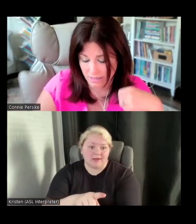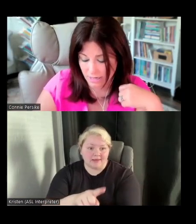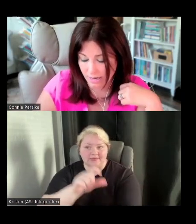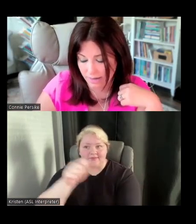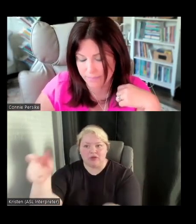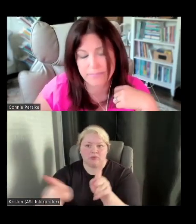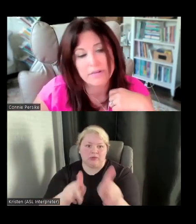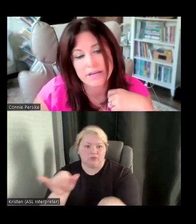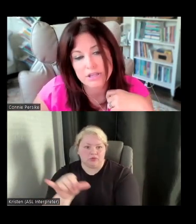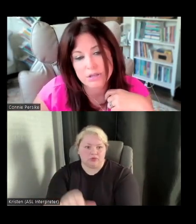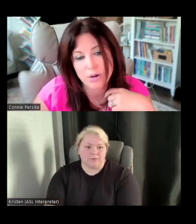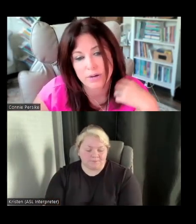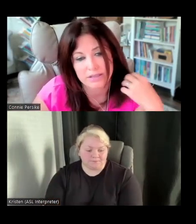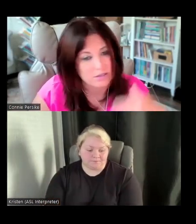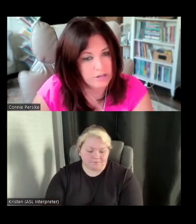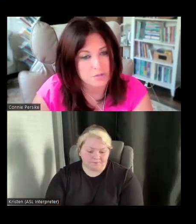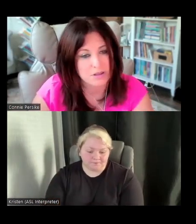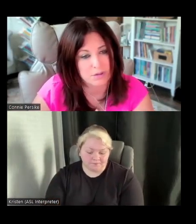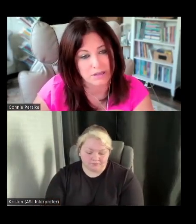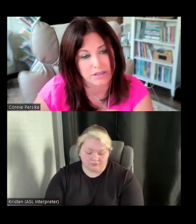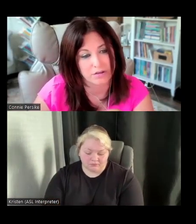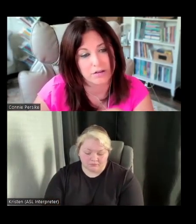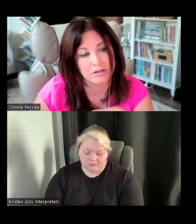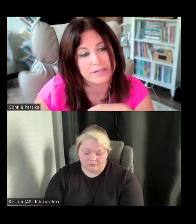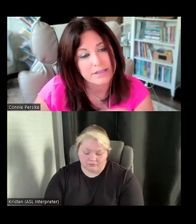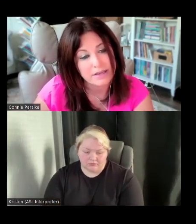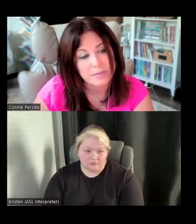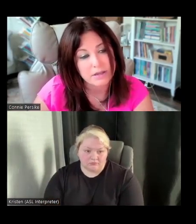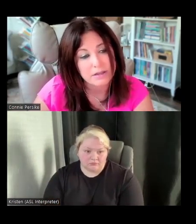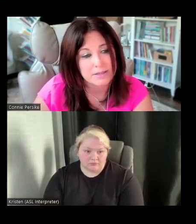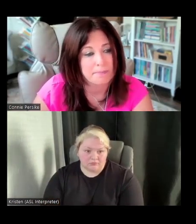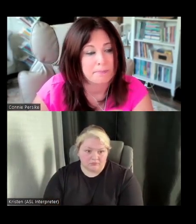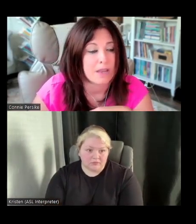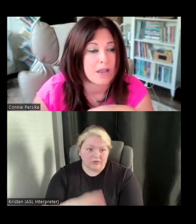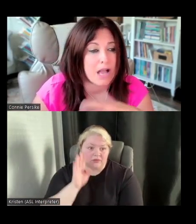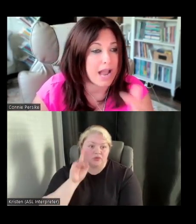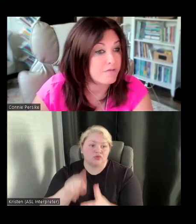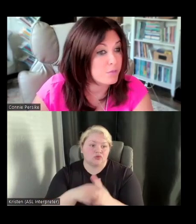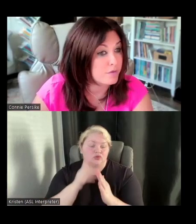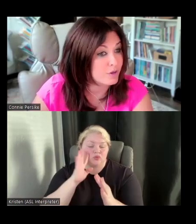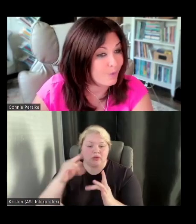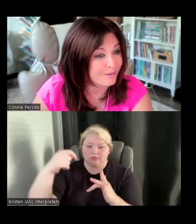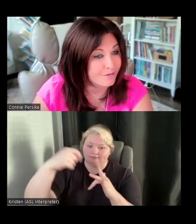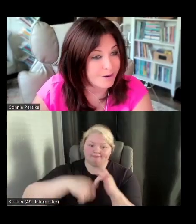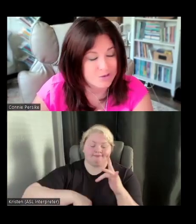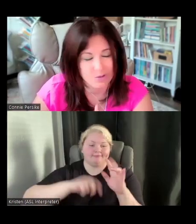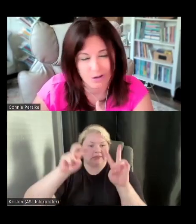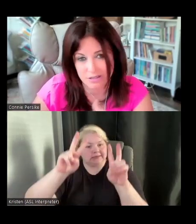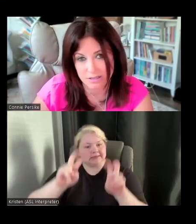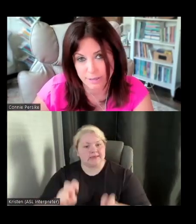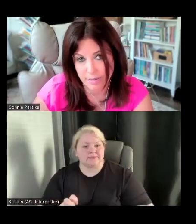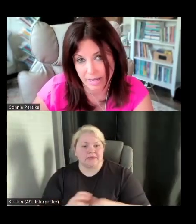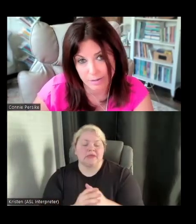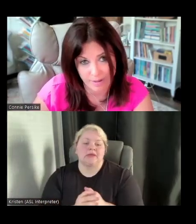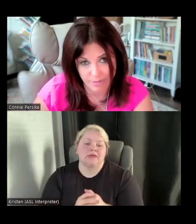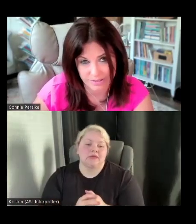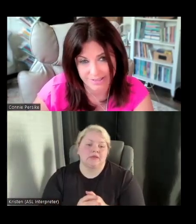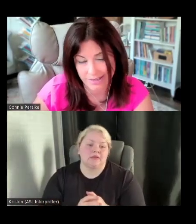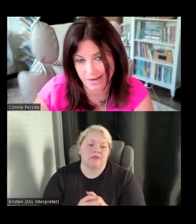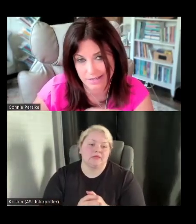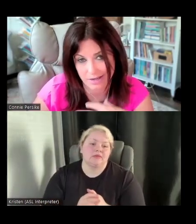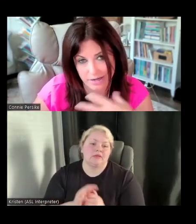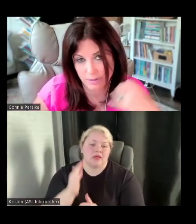others. And so it starts with a really thorough assessment. I've moved away from, you heard some of the panel